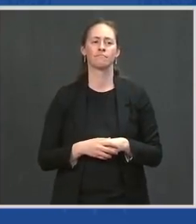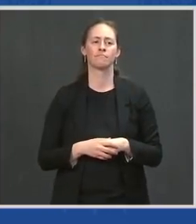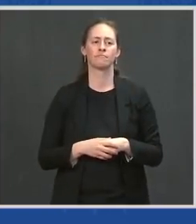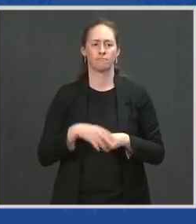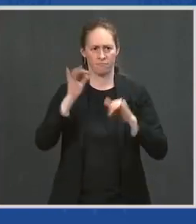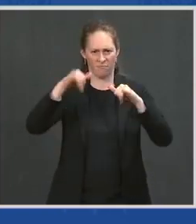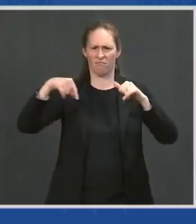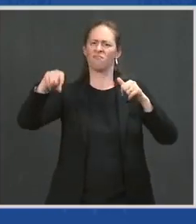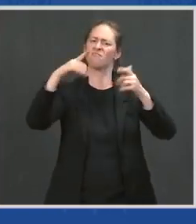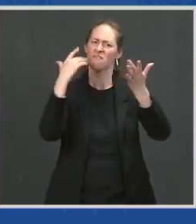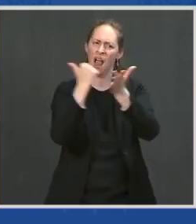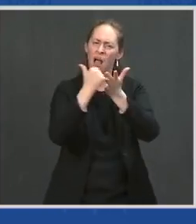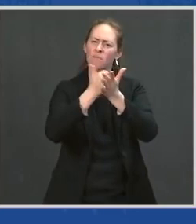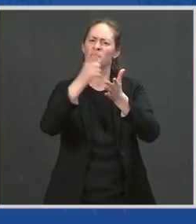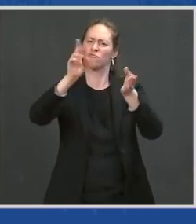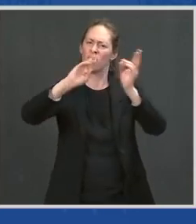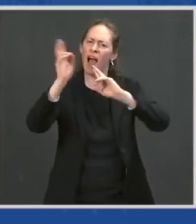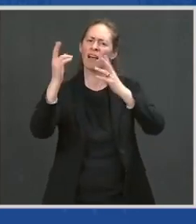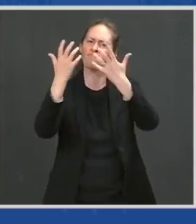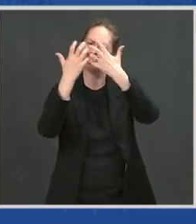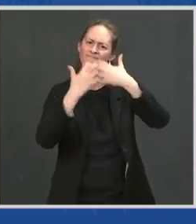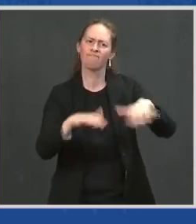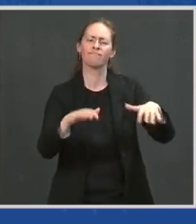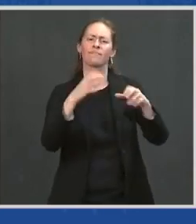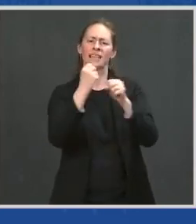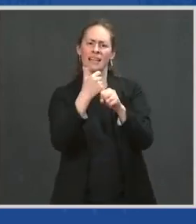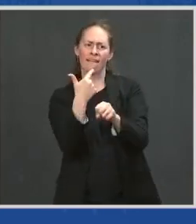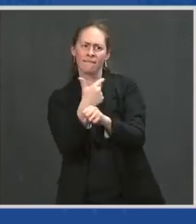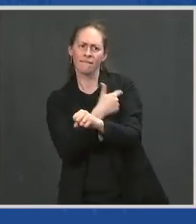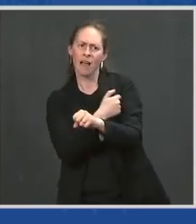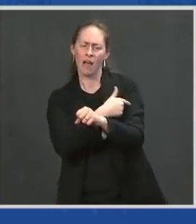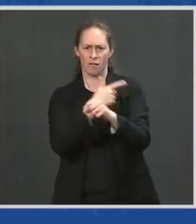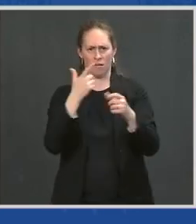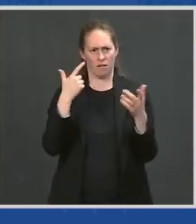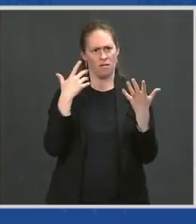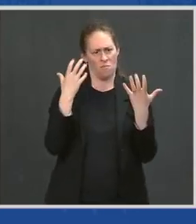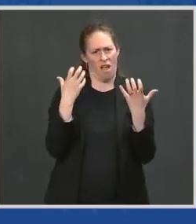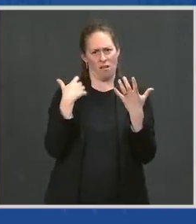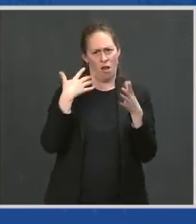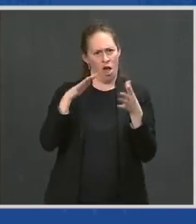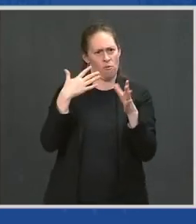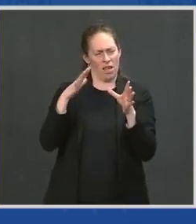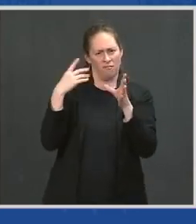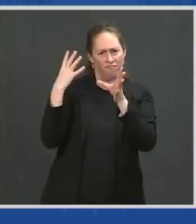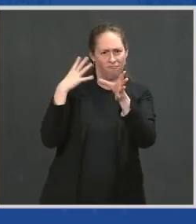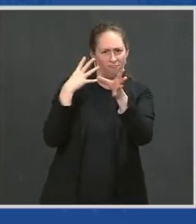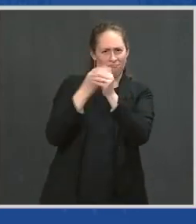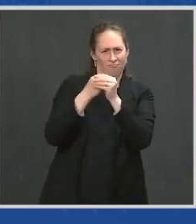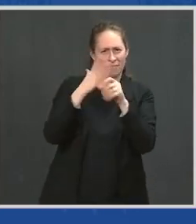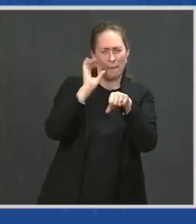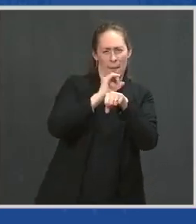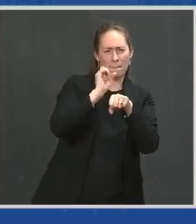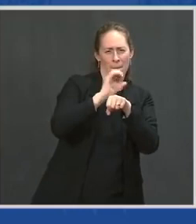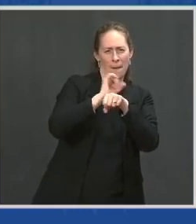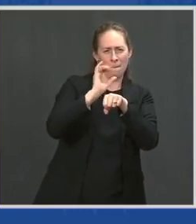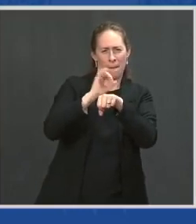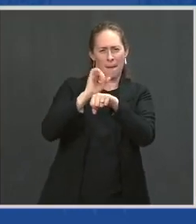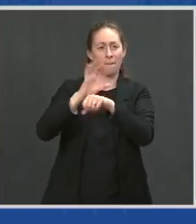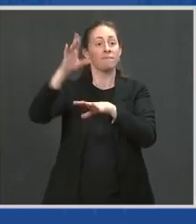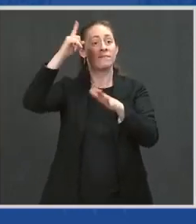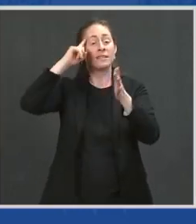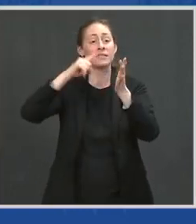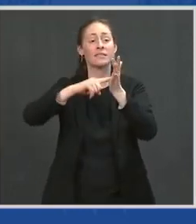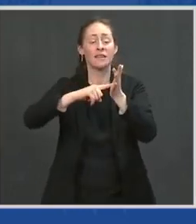get it. They've scheduled more than 200 shots so far. Businesses and employers like Patty should be